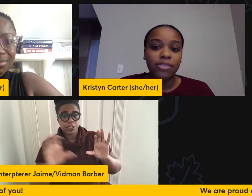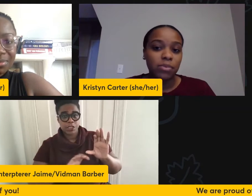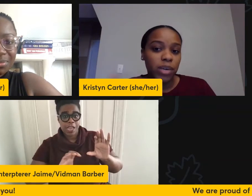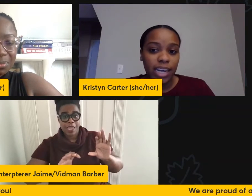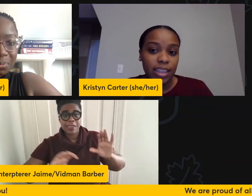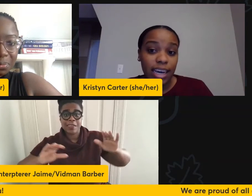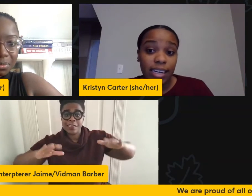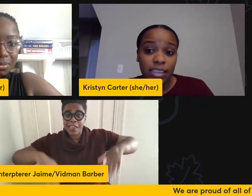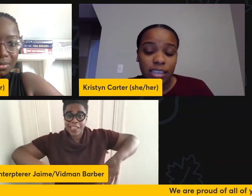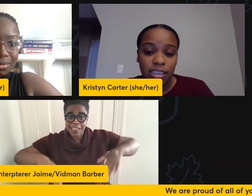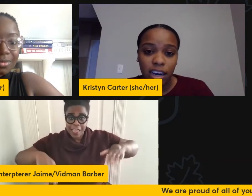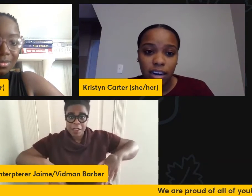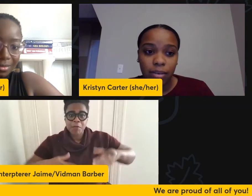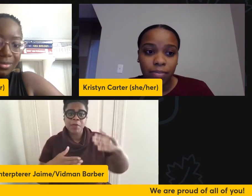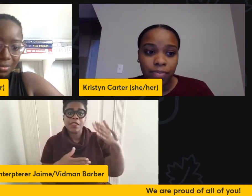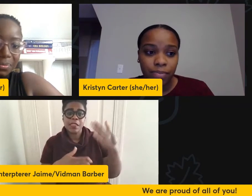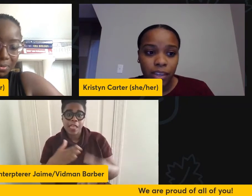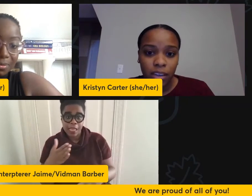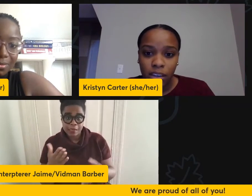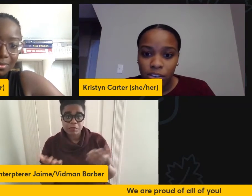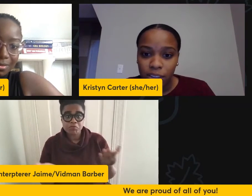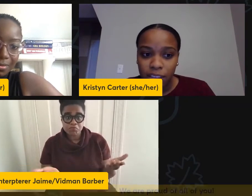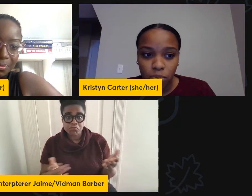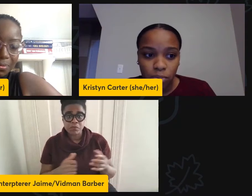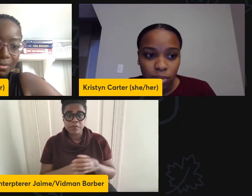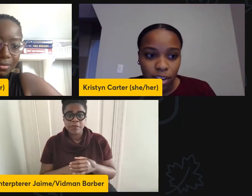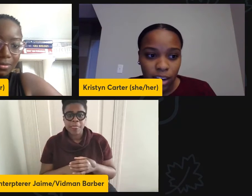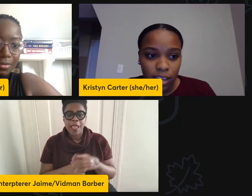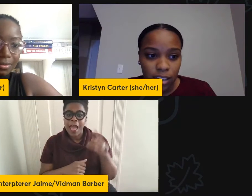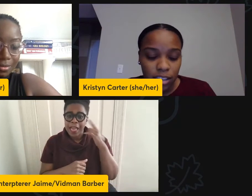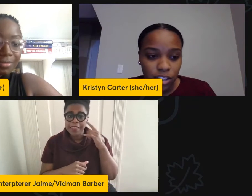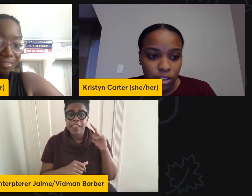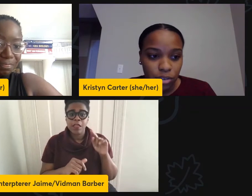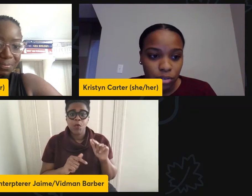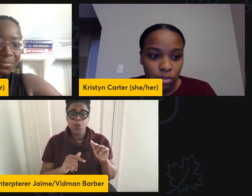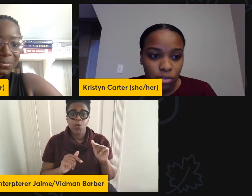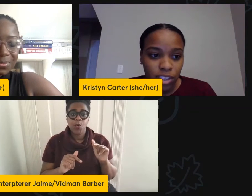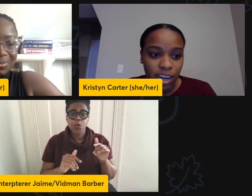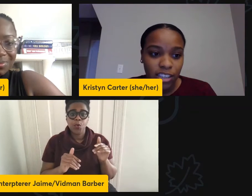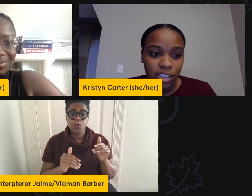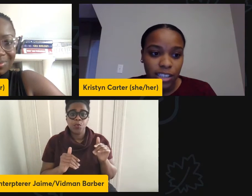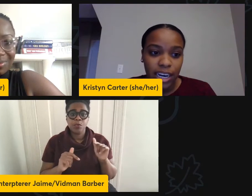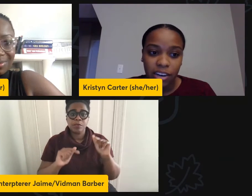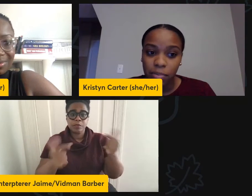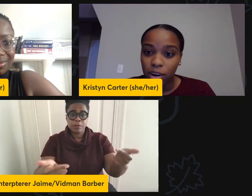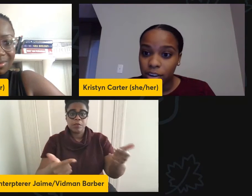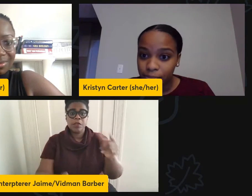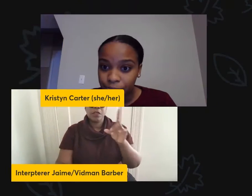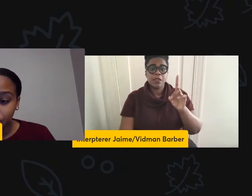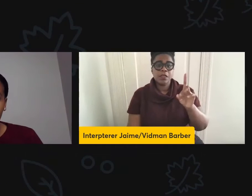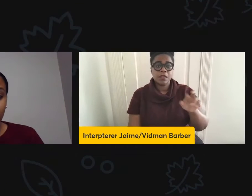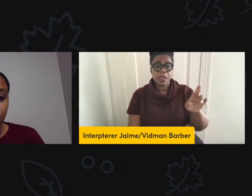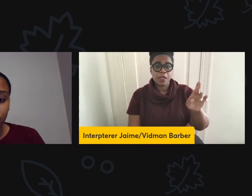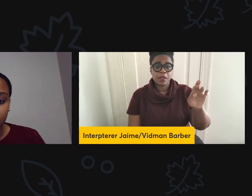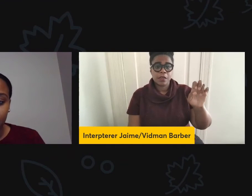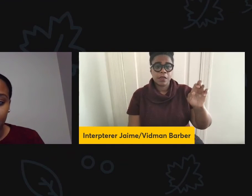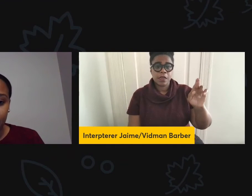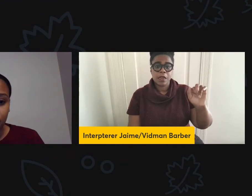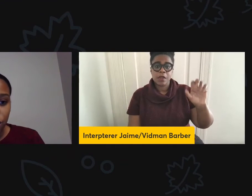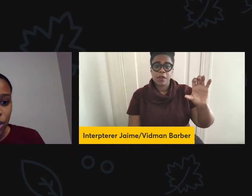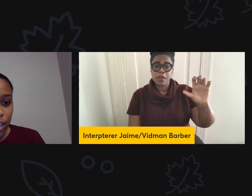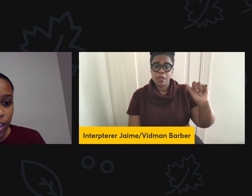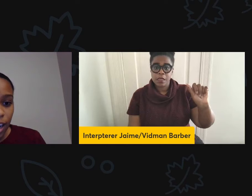but we'll have some at the end. So I think we'll move on to Dr. Erika Barr from